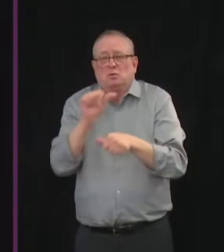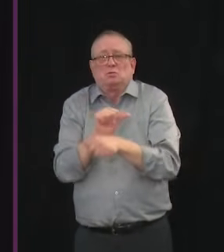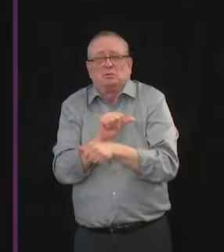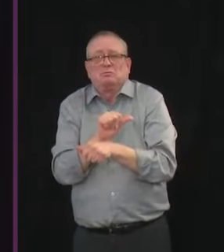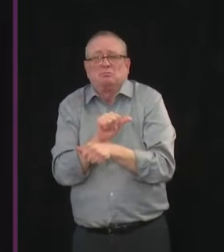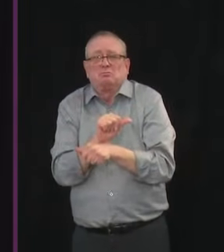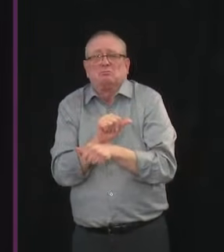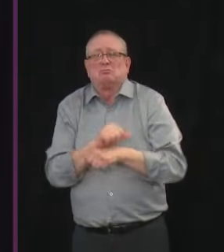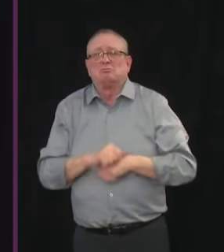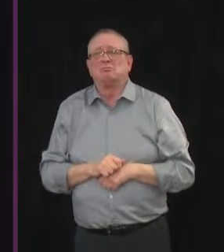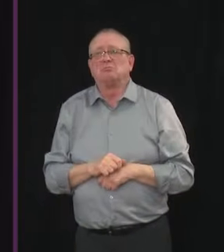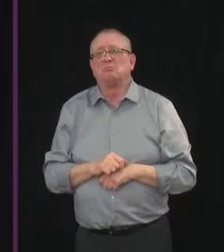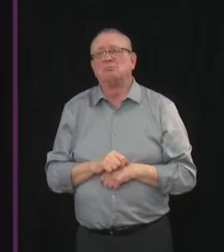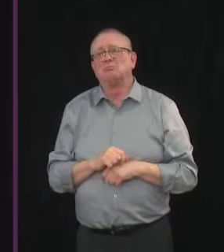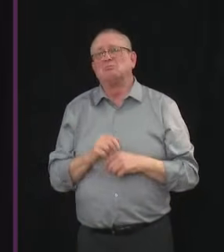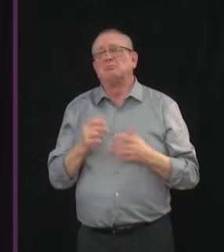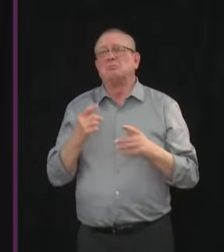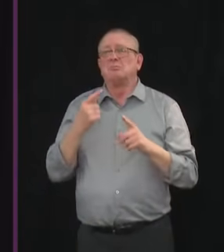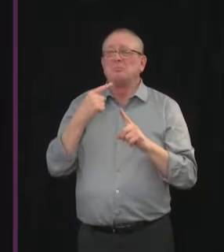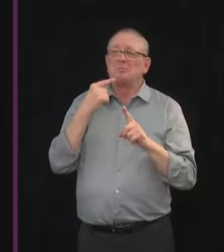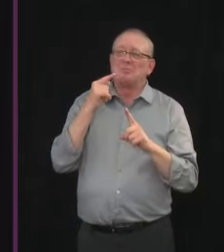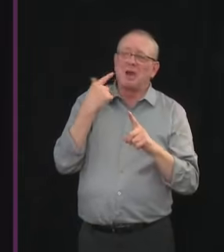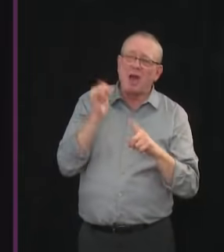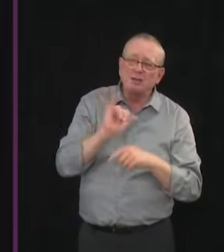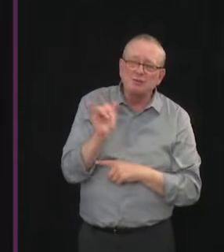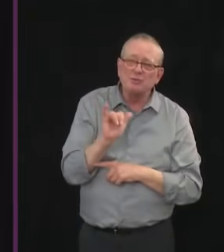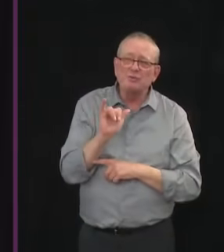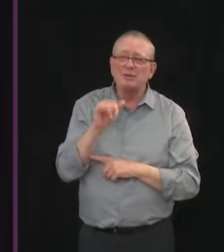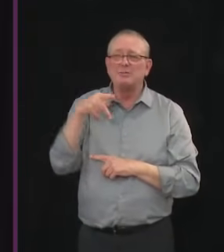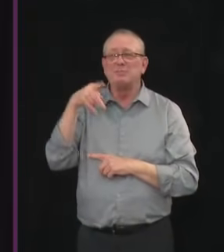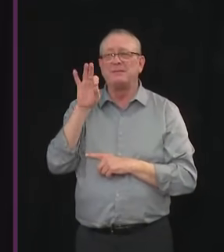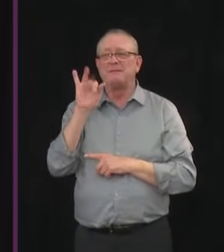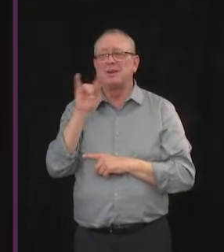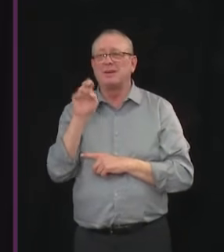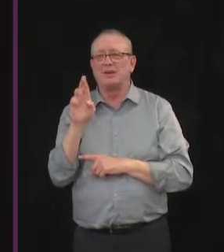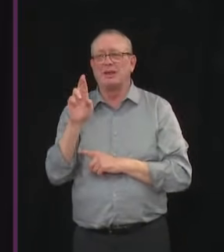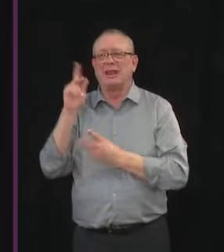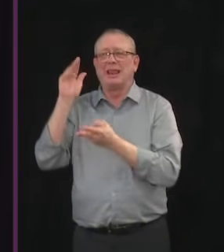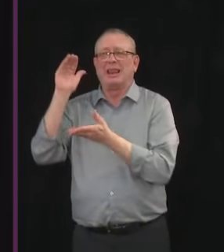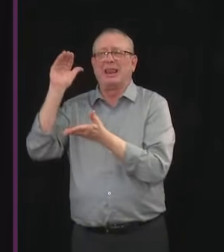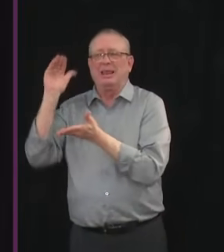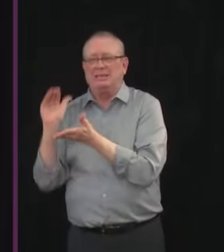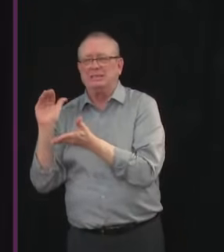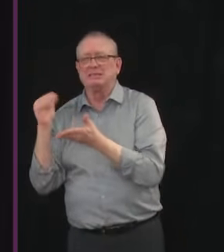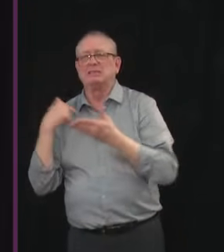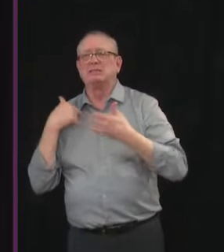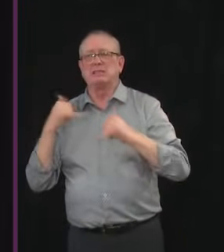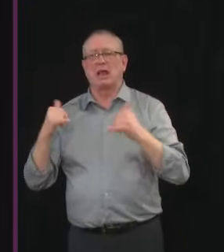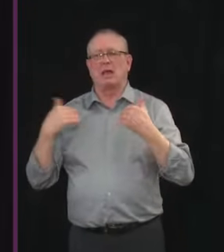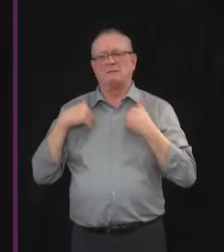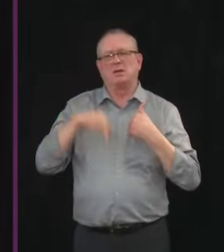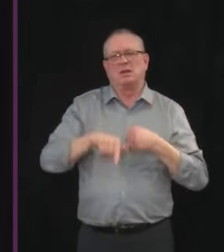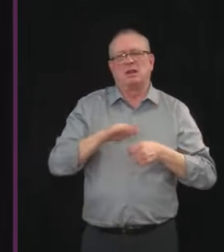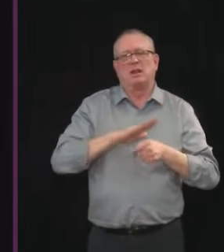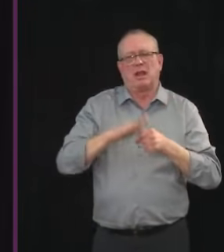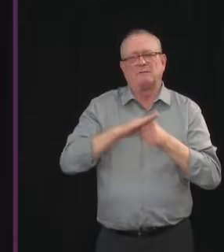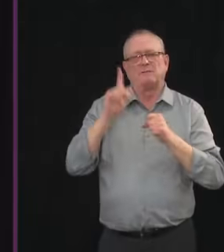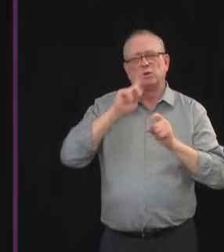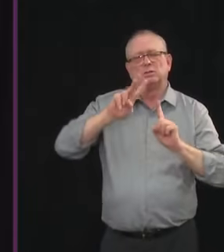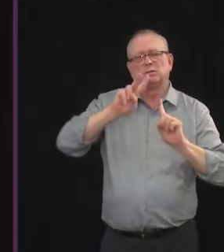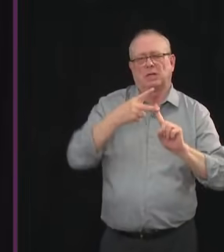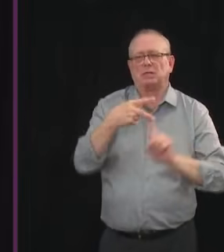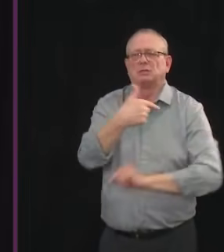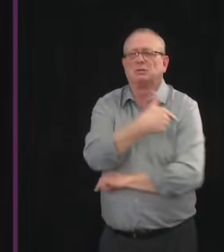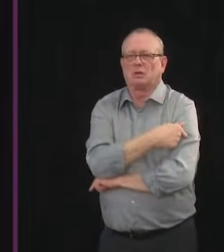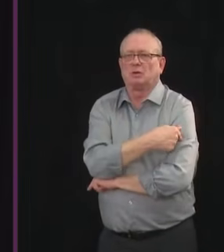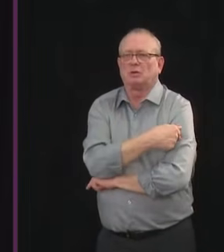committed even with the reductions in the Pfizer supplies, to be able to offer that second dose to all who've booked it. And of course, we will continue to monitor